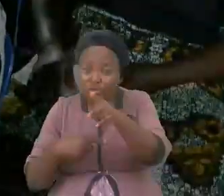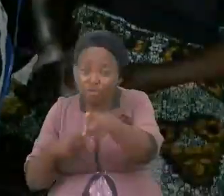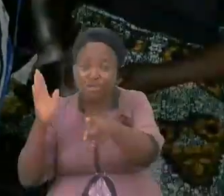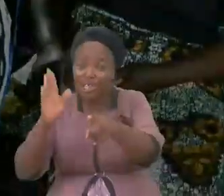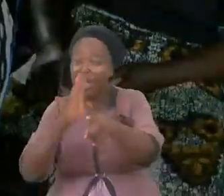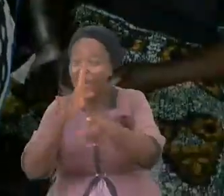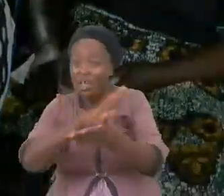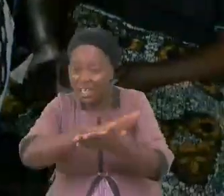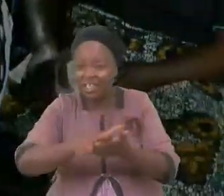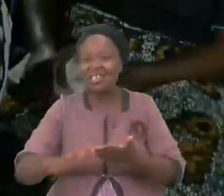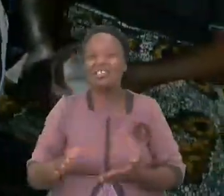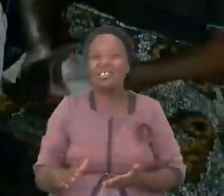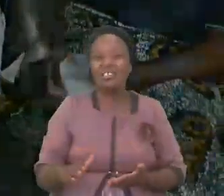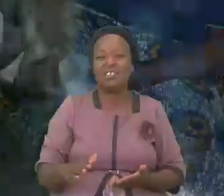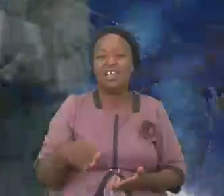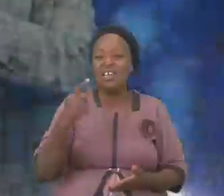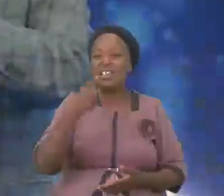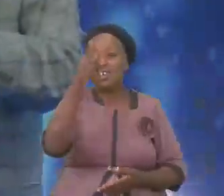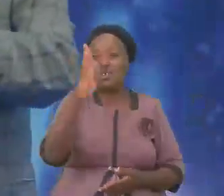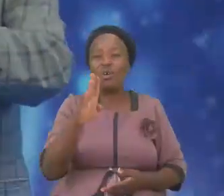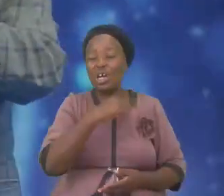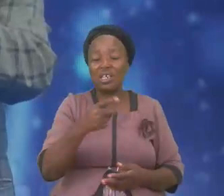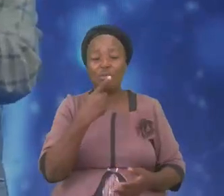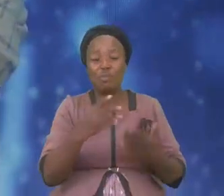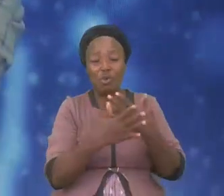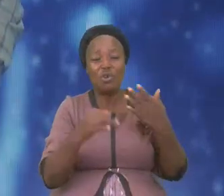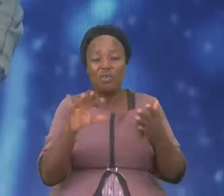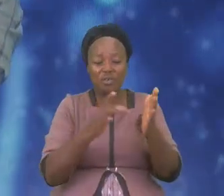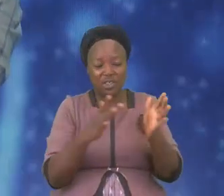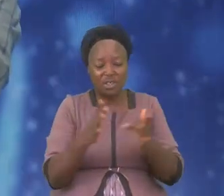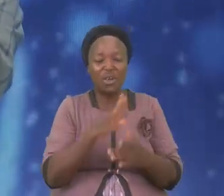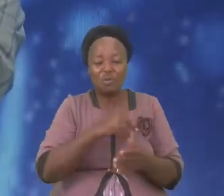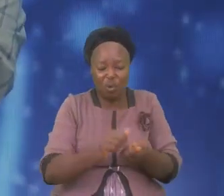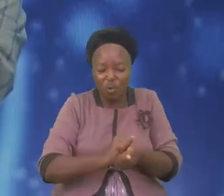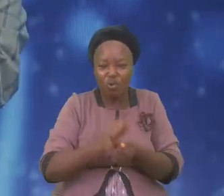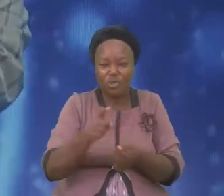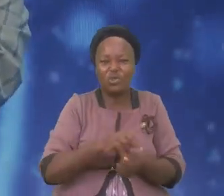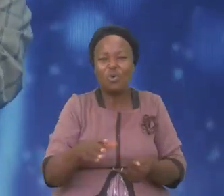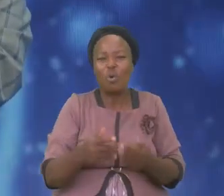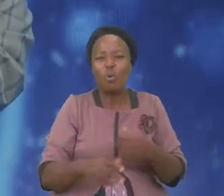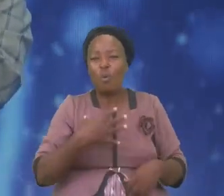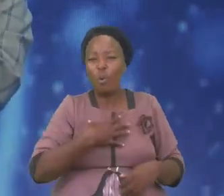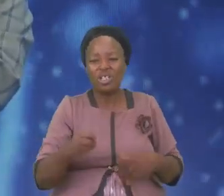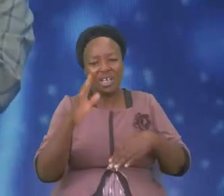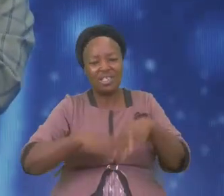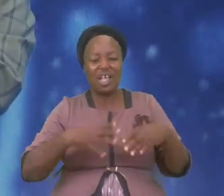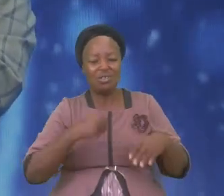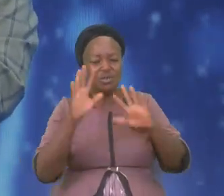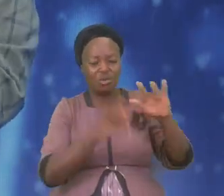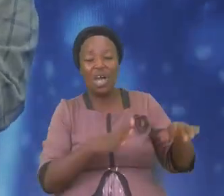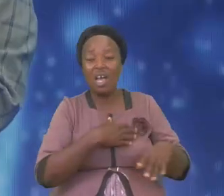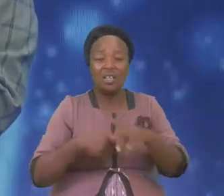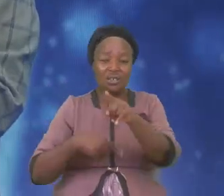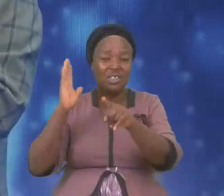than snow, and ye shall be clean. And from all your filthiness and all your